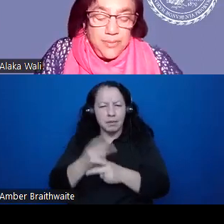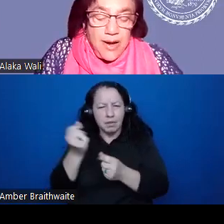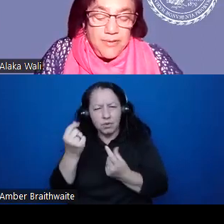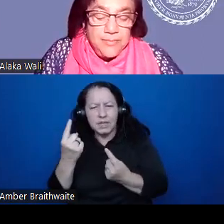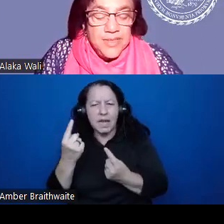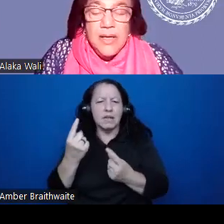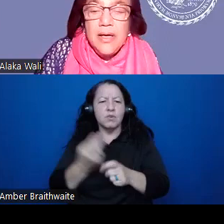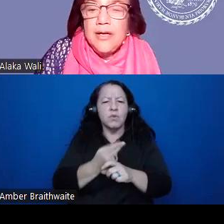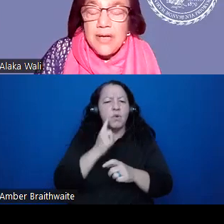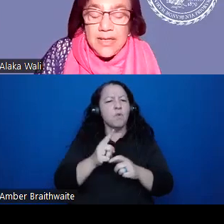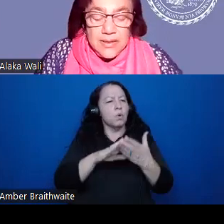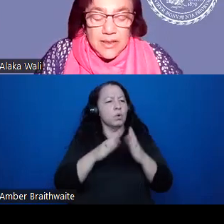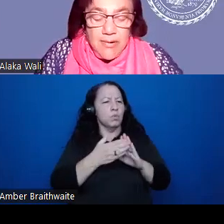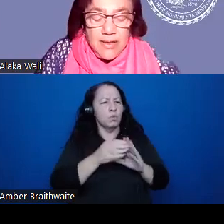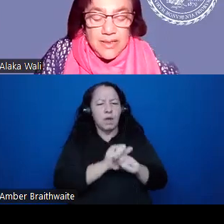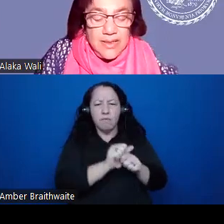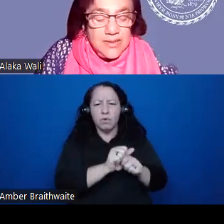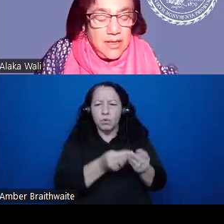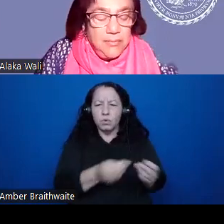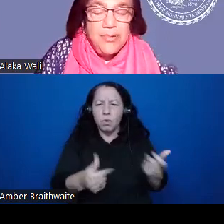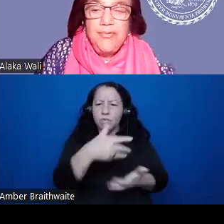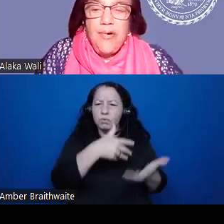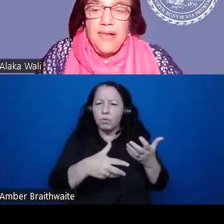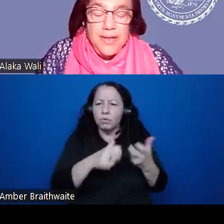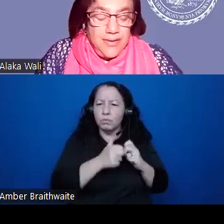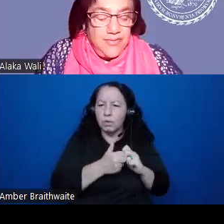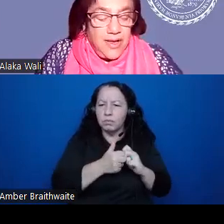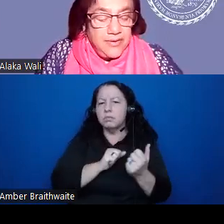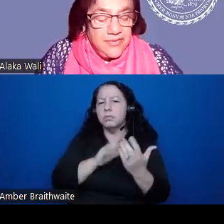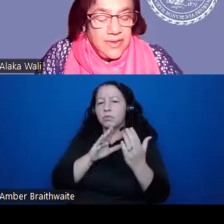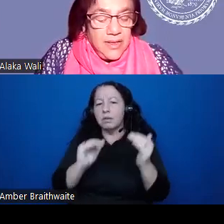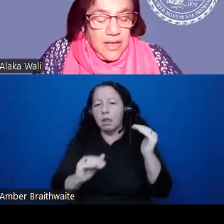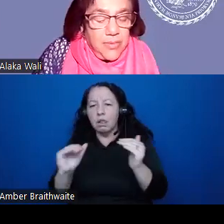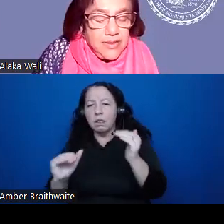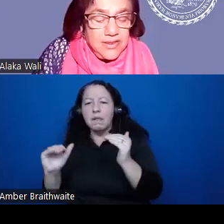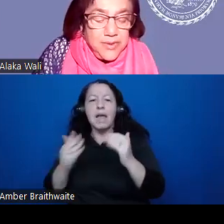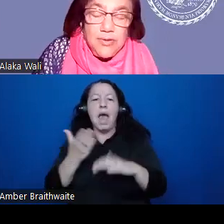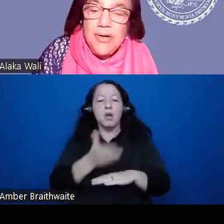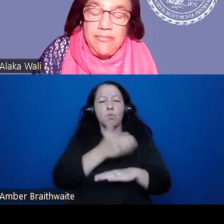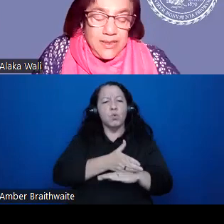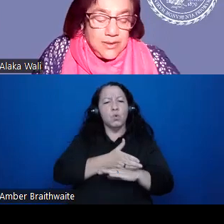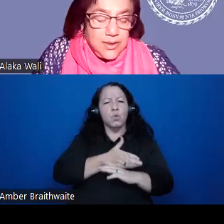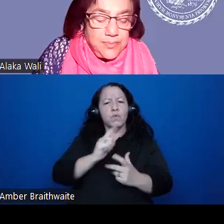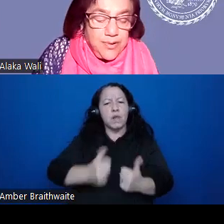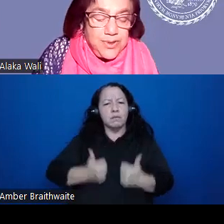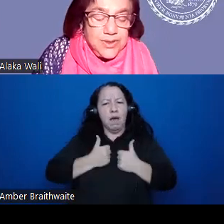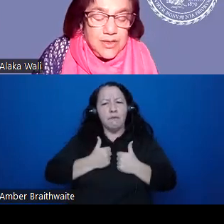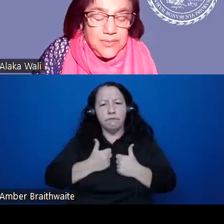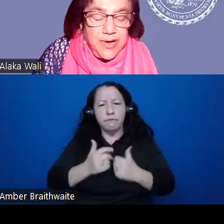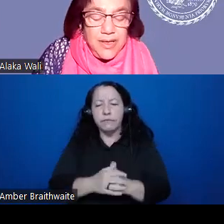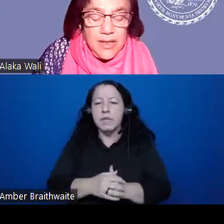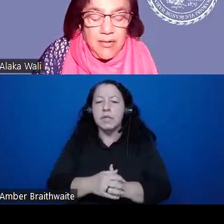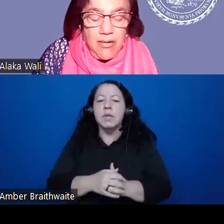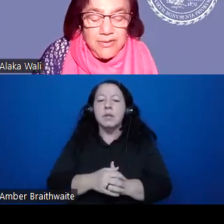social problems, address inequalities, and improve quality of life. Participatory research approaches